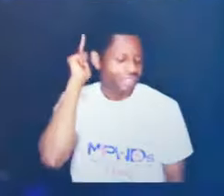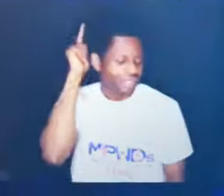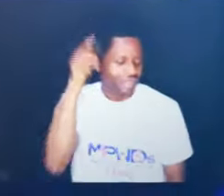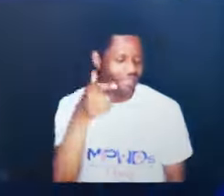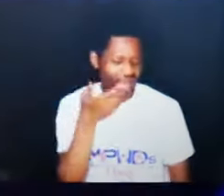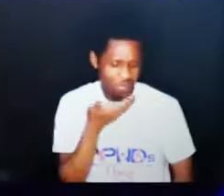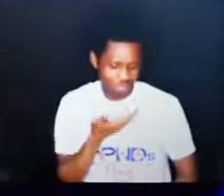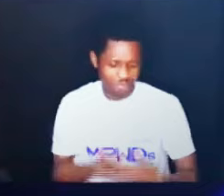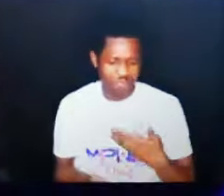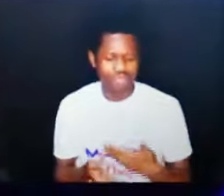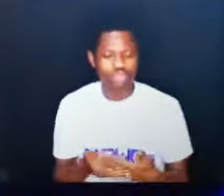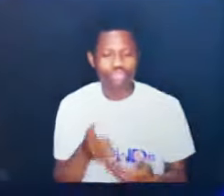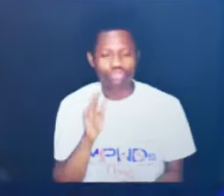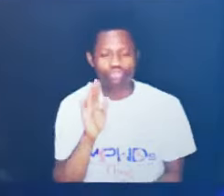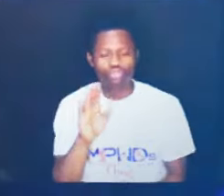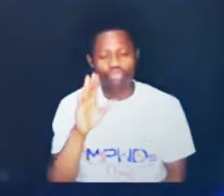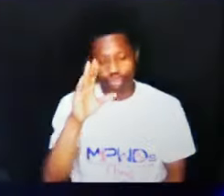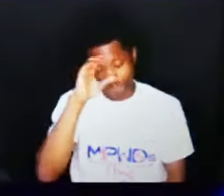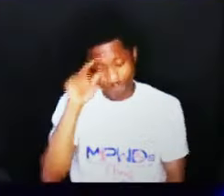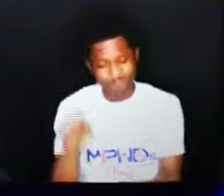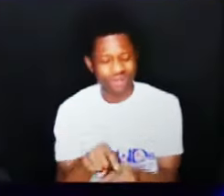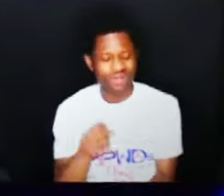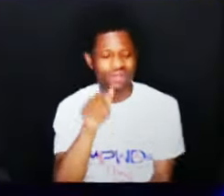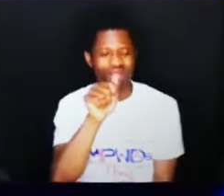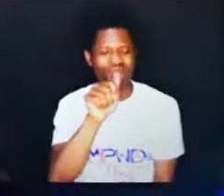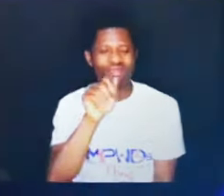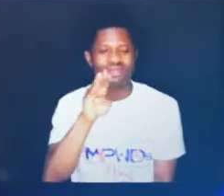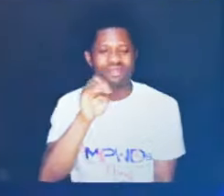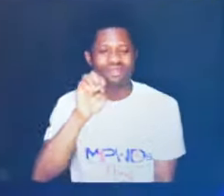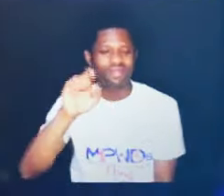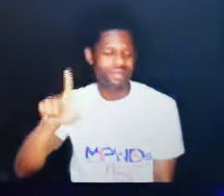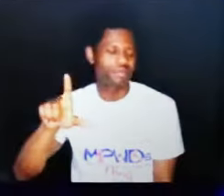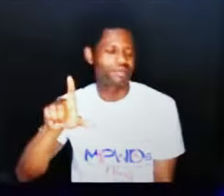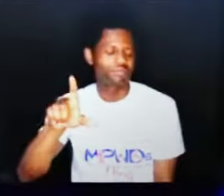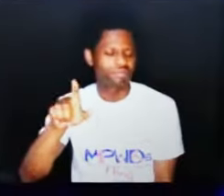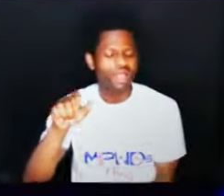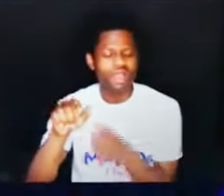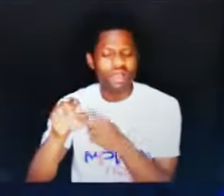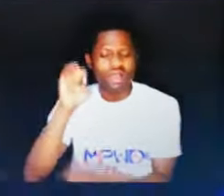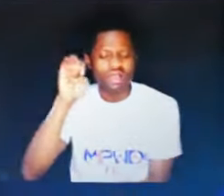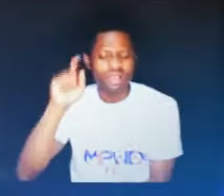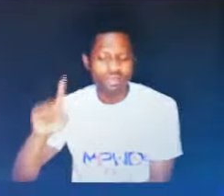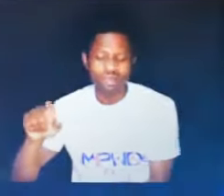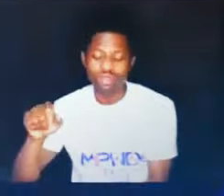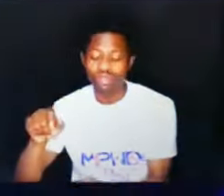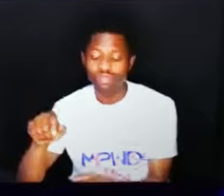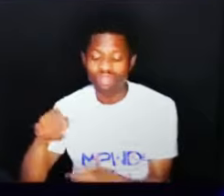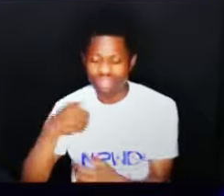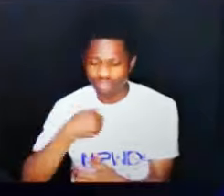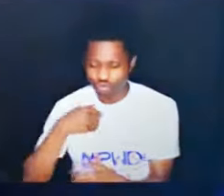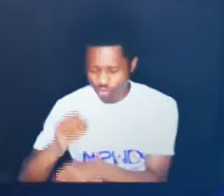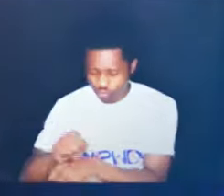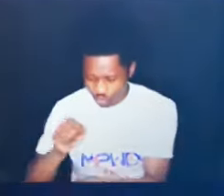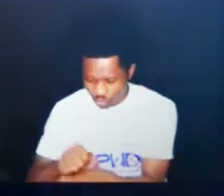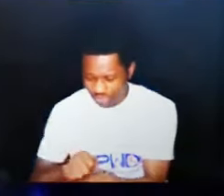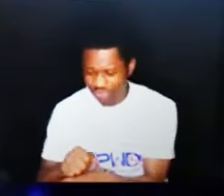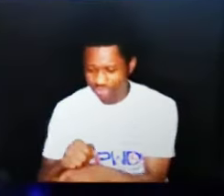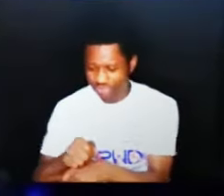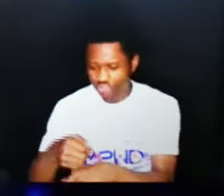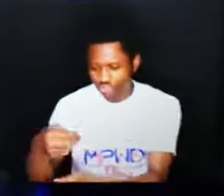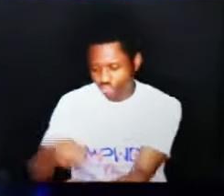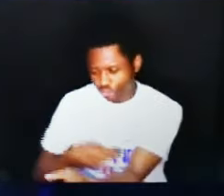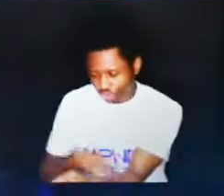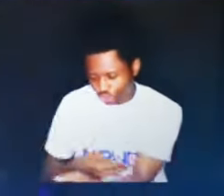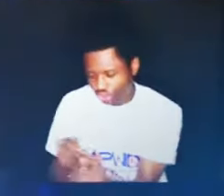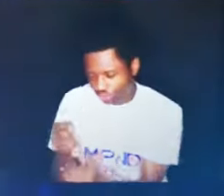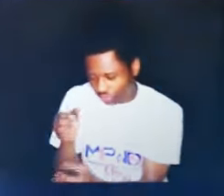birth to his brother Abel. Now Abel kept flocks and Cain worked the soil. Na